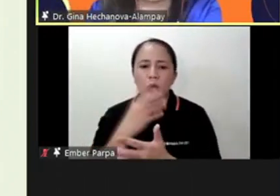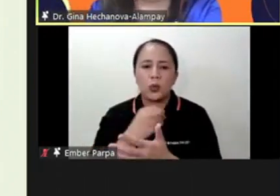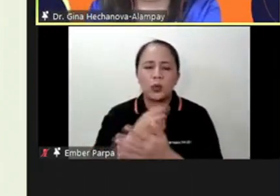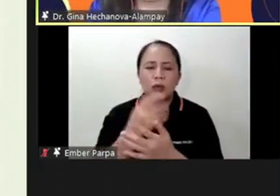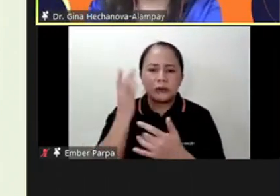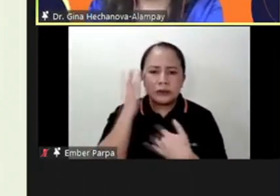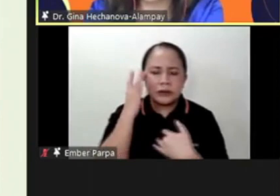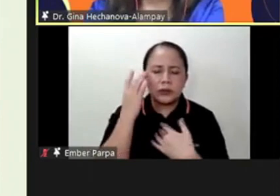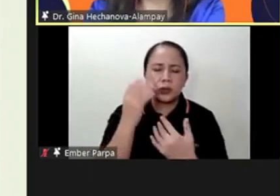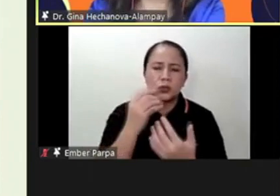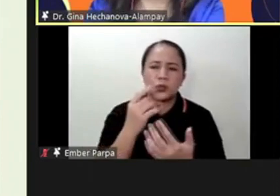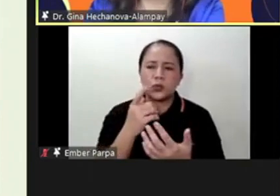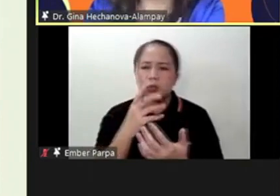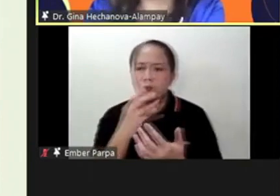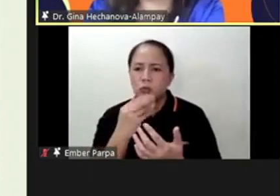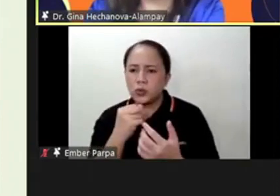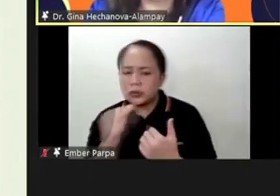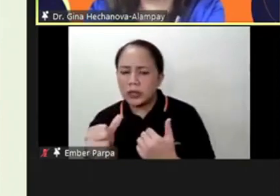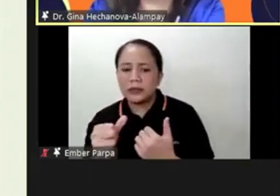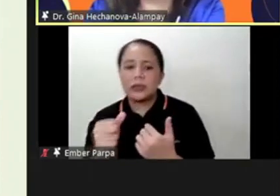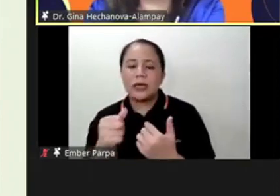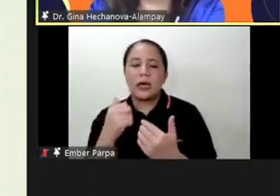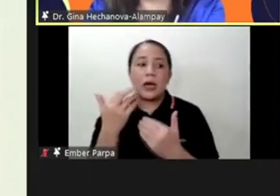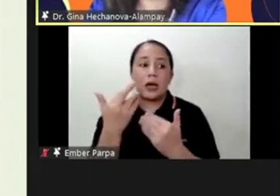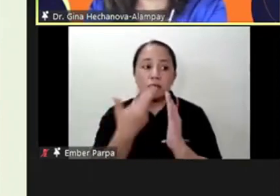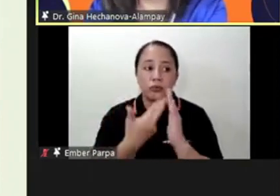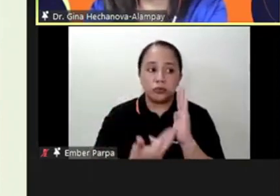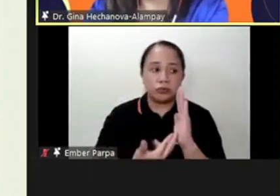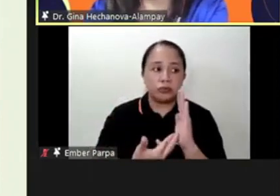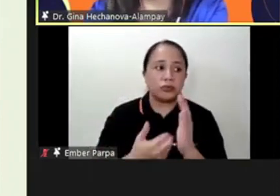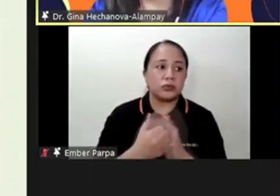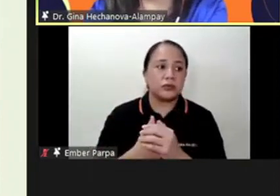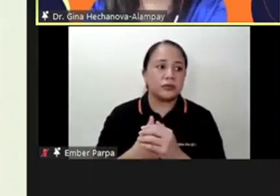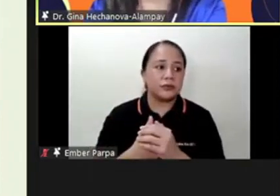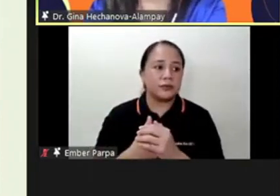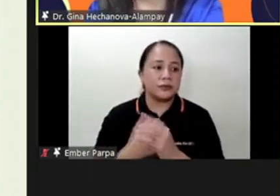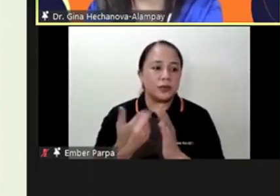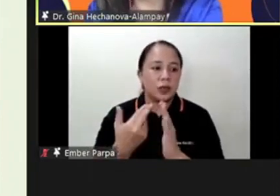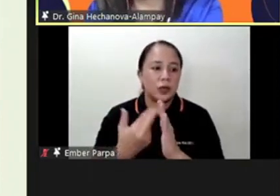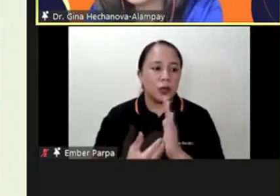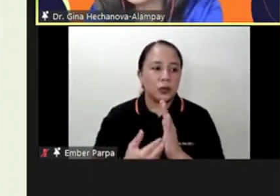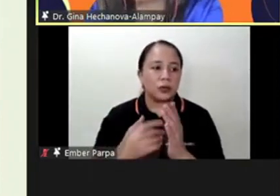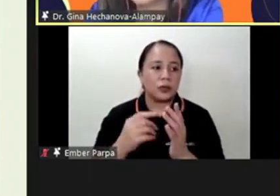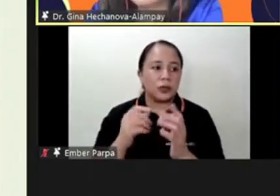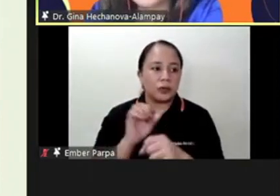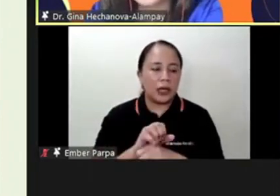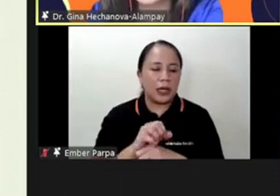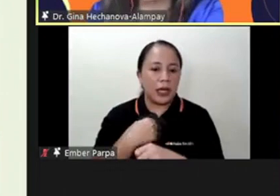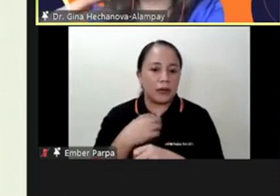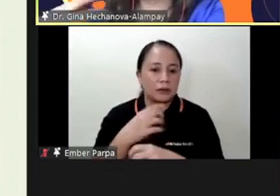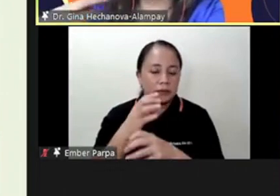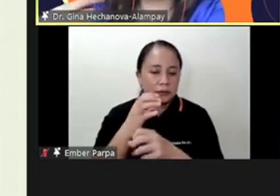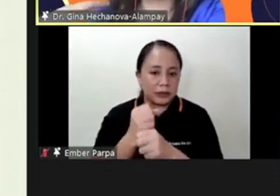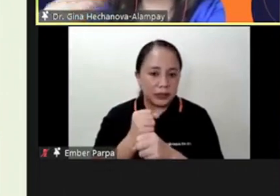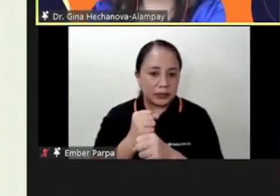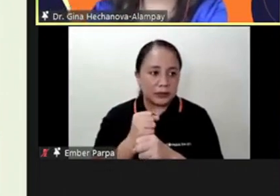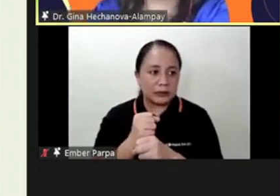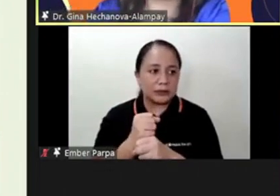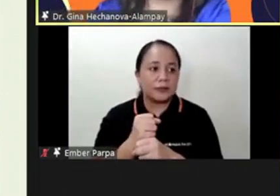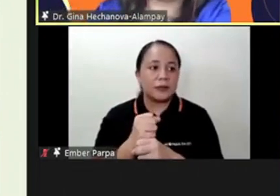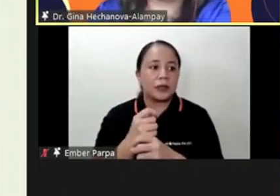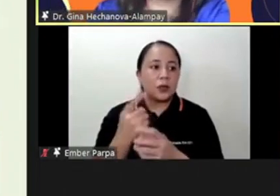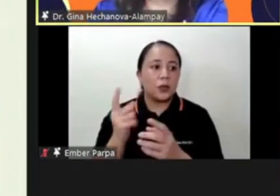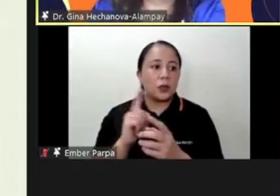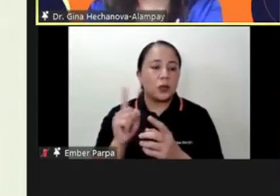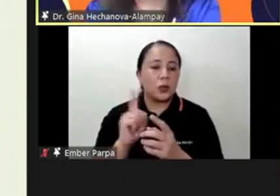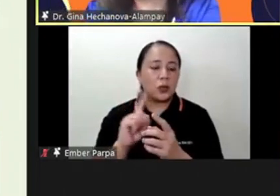are not, and then protocols that are in place. So employees know if I get symptoms of COVID, what do I need